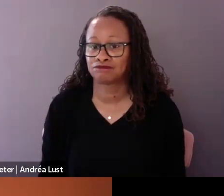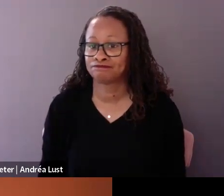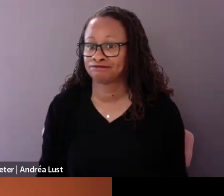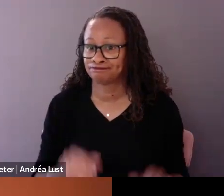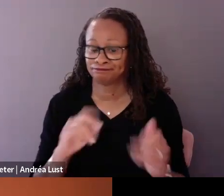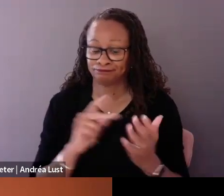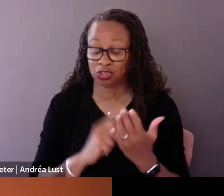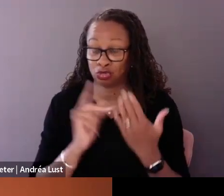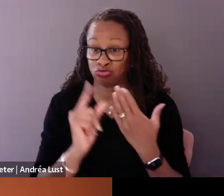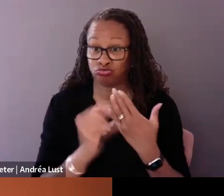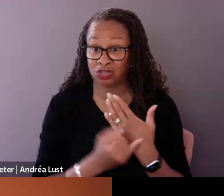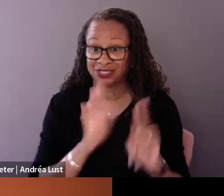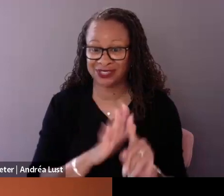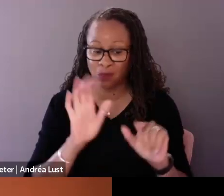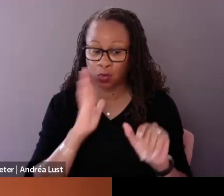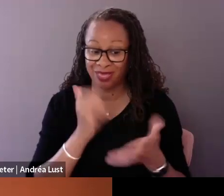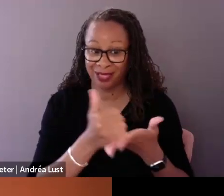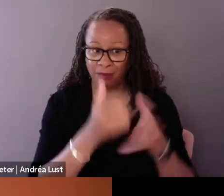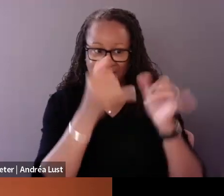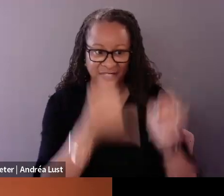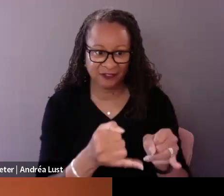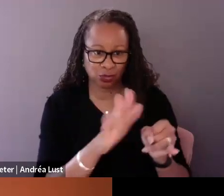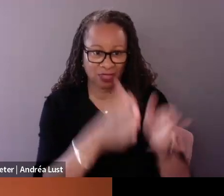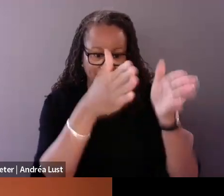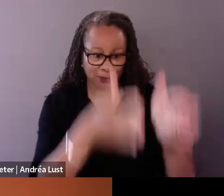helpful to the individual? Mm-hmm. That it is